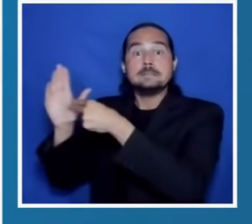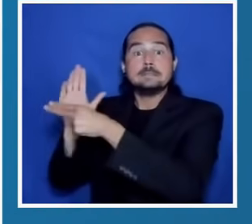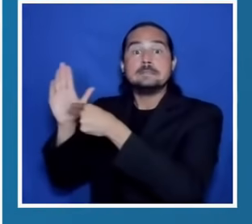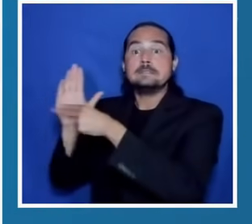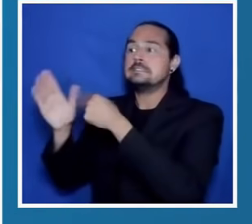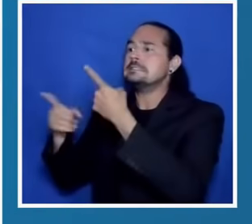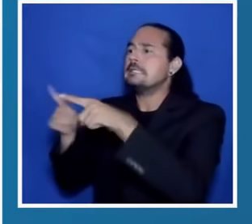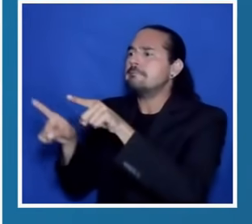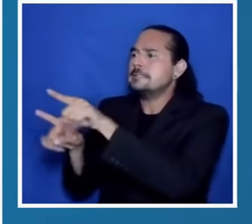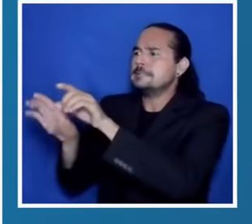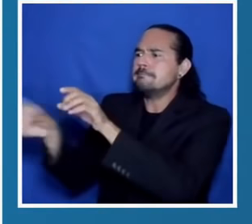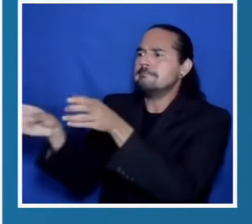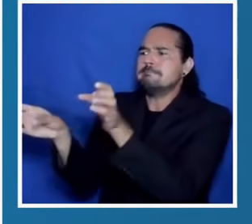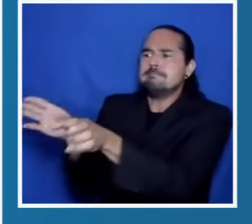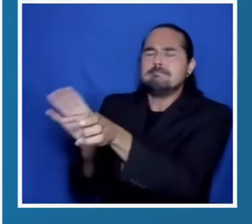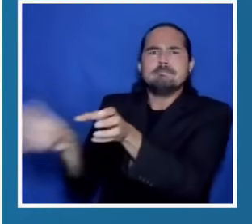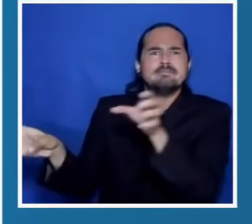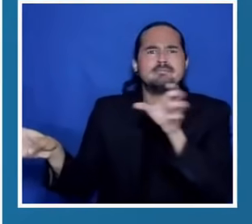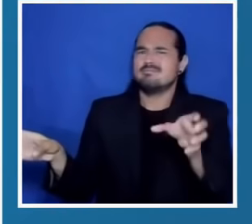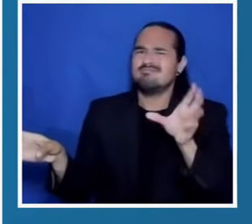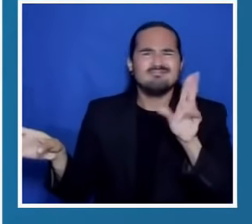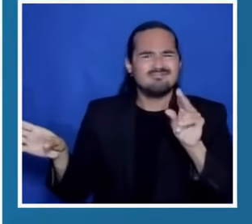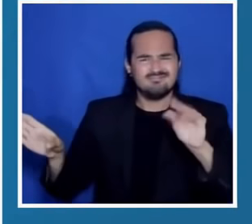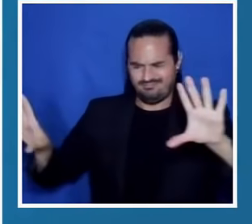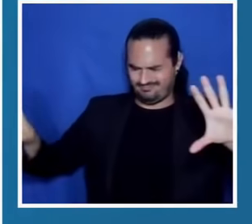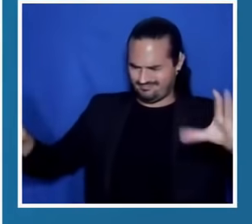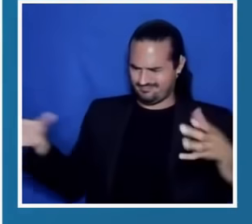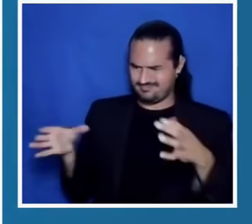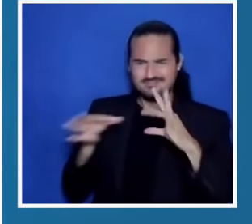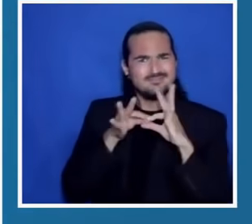majority-minority state, California,